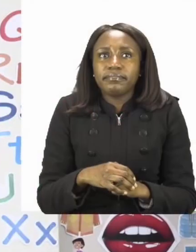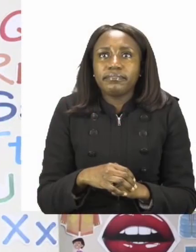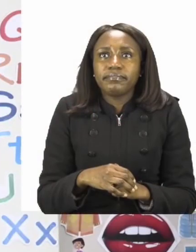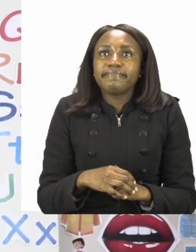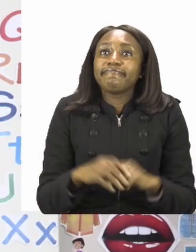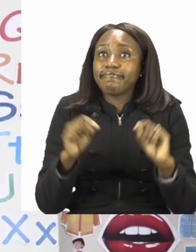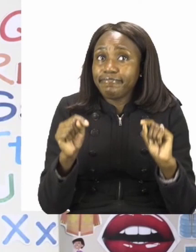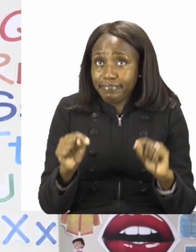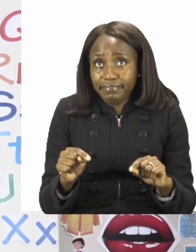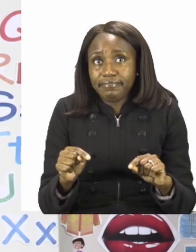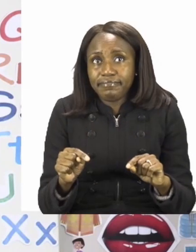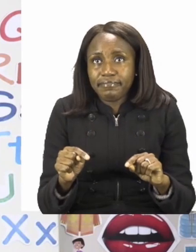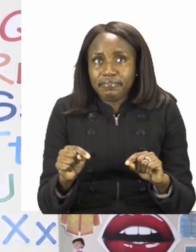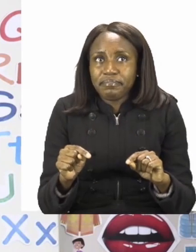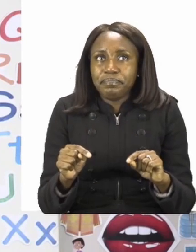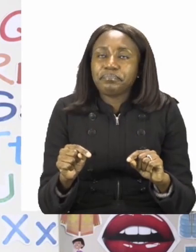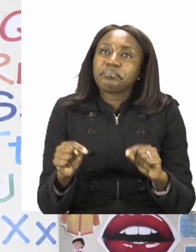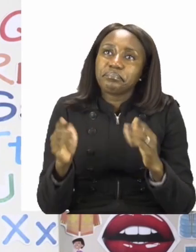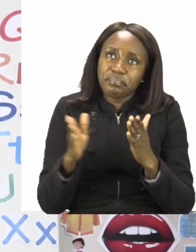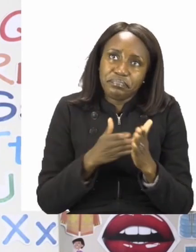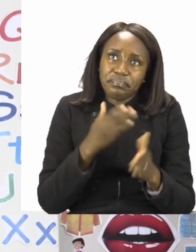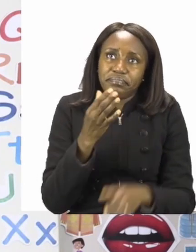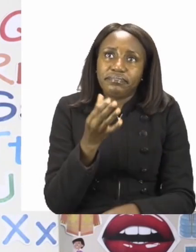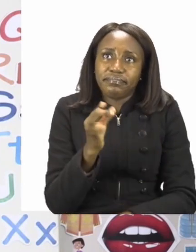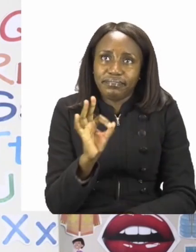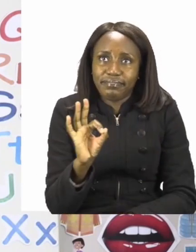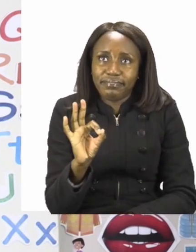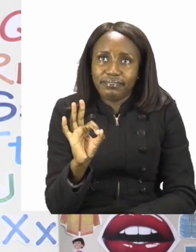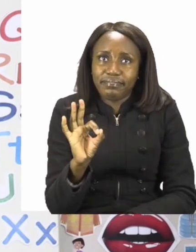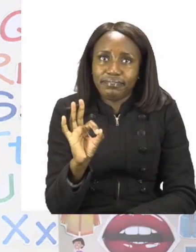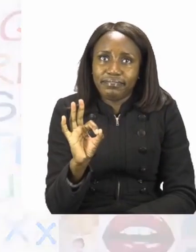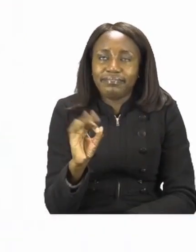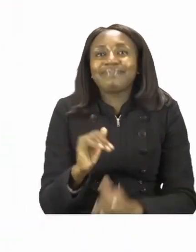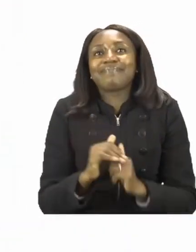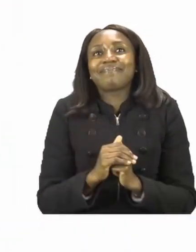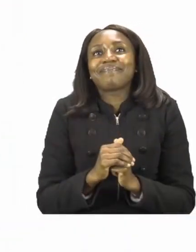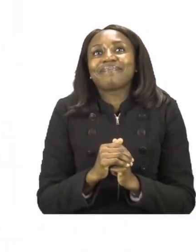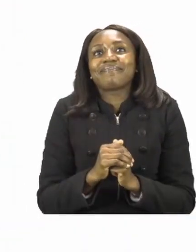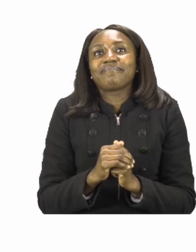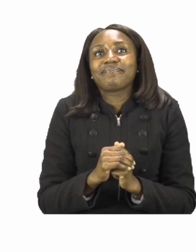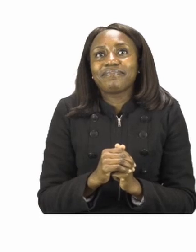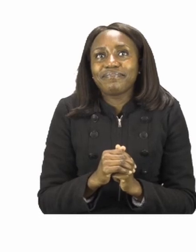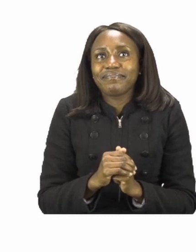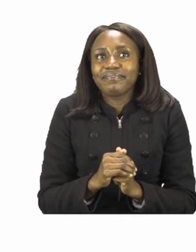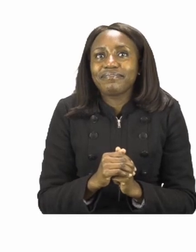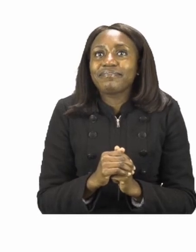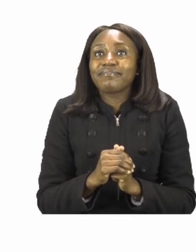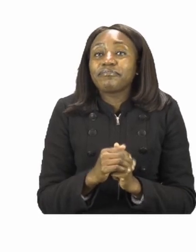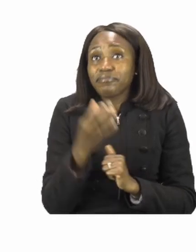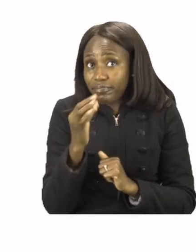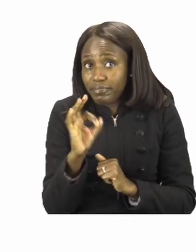For our lesson now, boys and girls, let us go to the page 9. On page